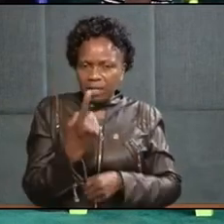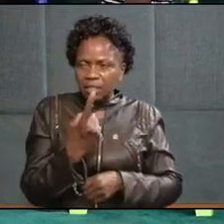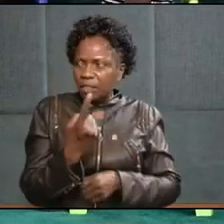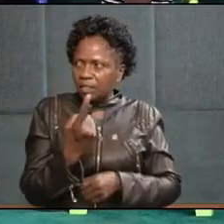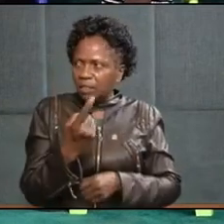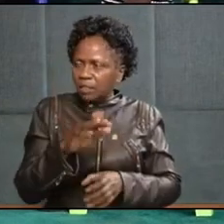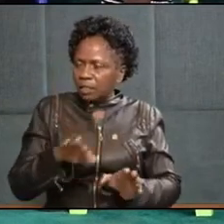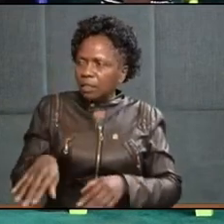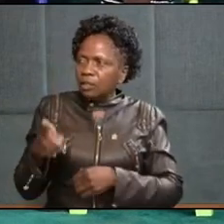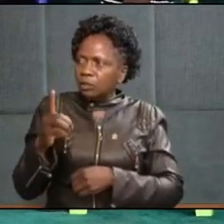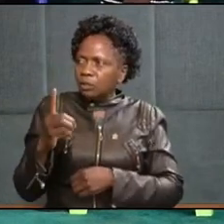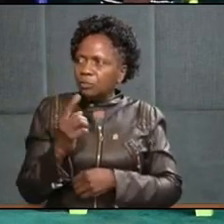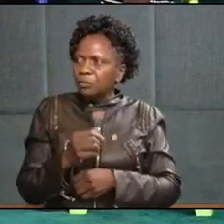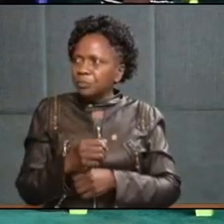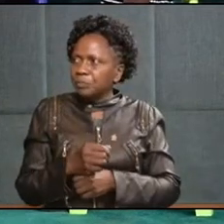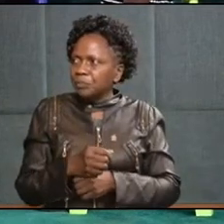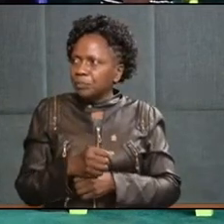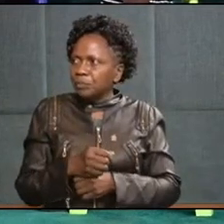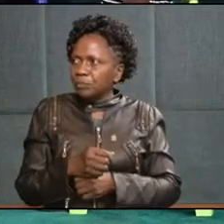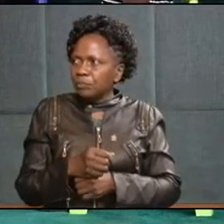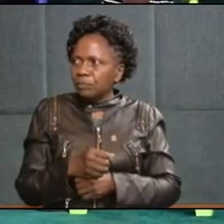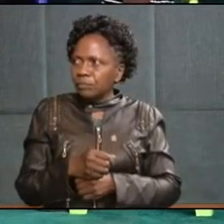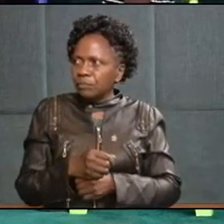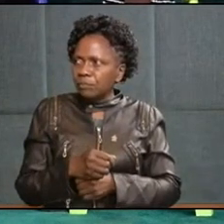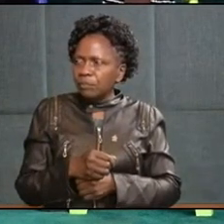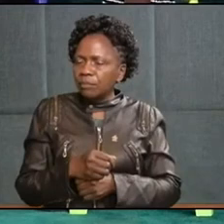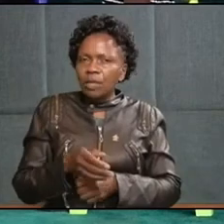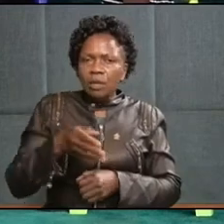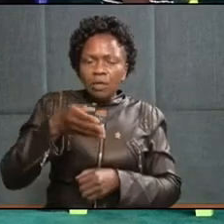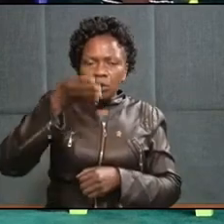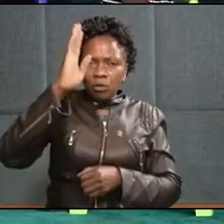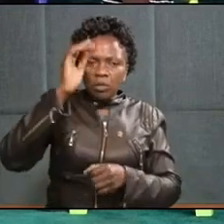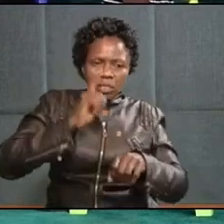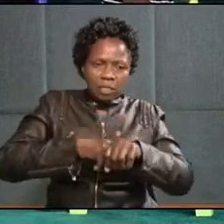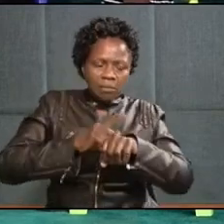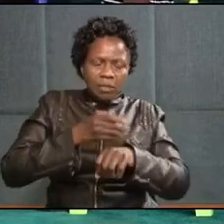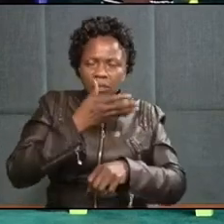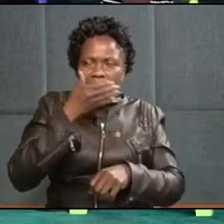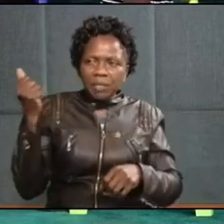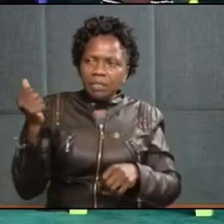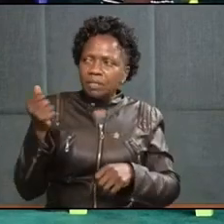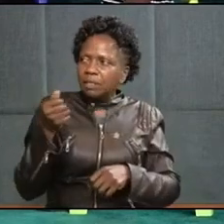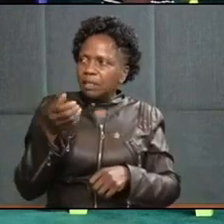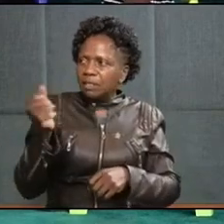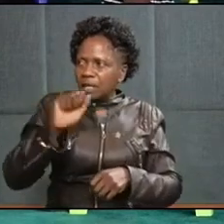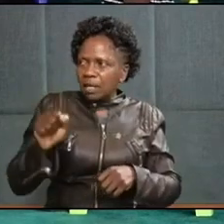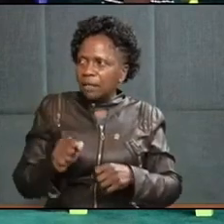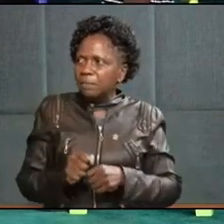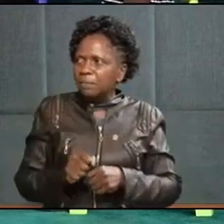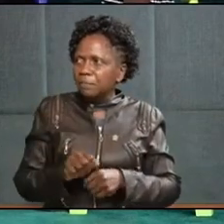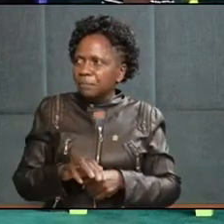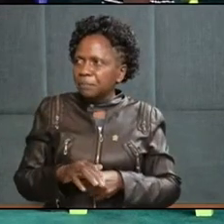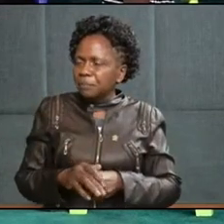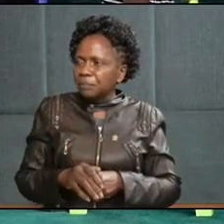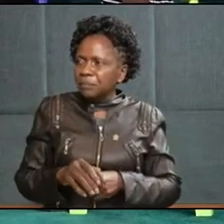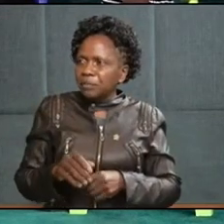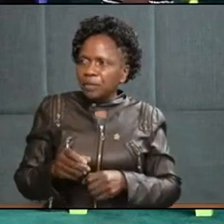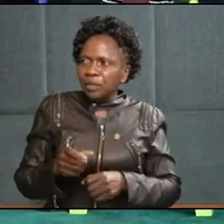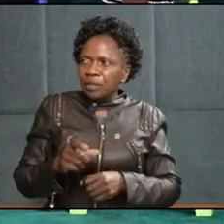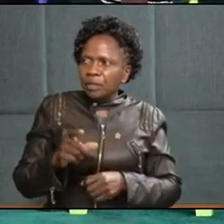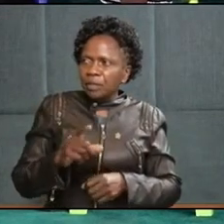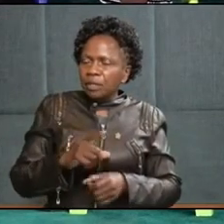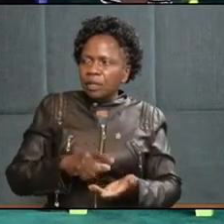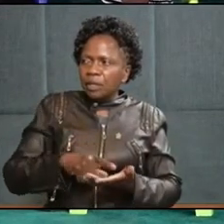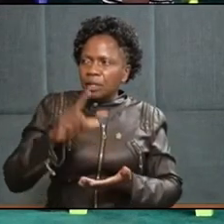Mitch? We learn that God's time is the best. God's timing is the best. And you, Sarah? I've learned that